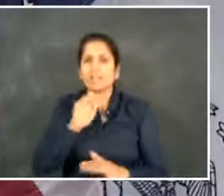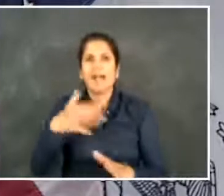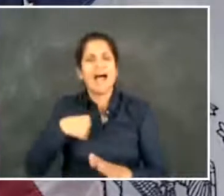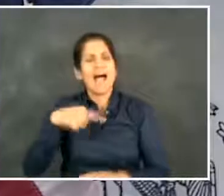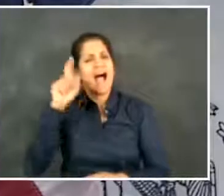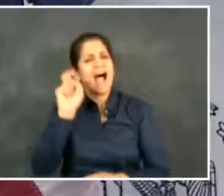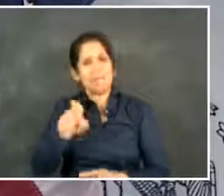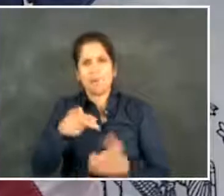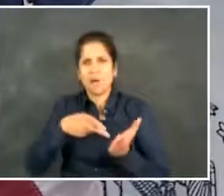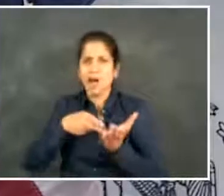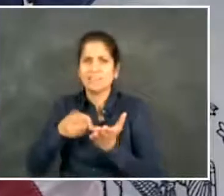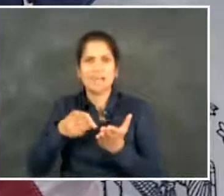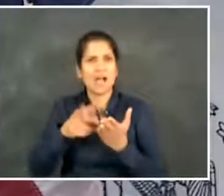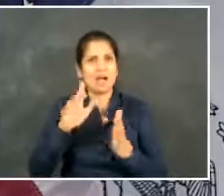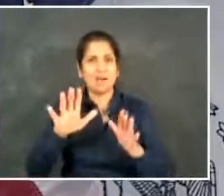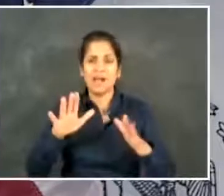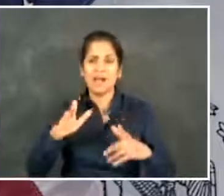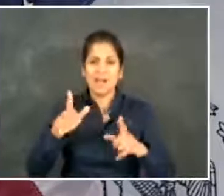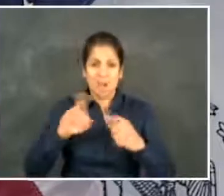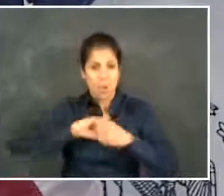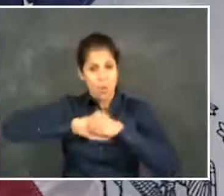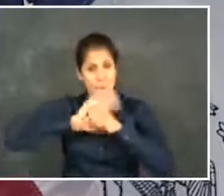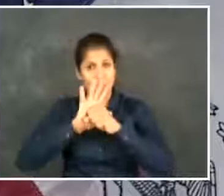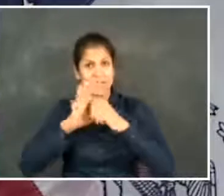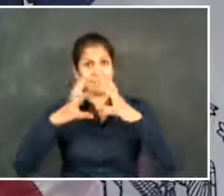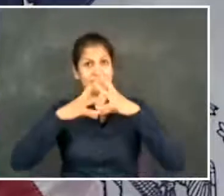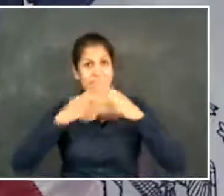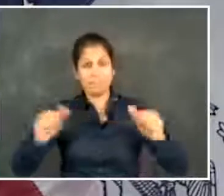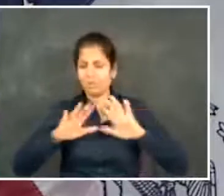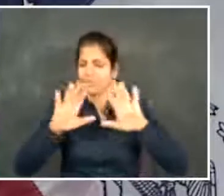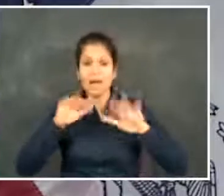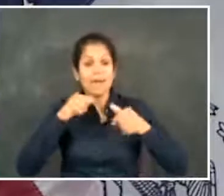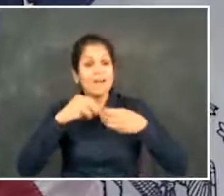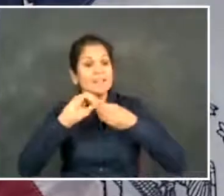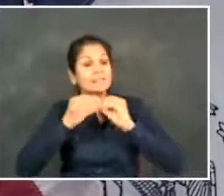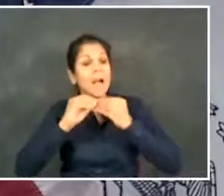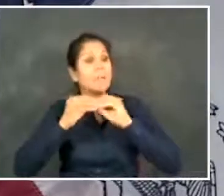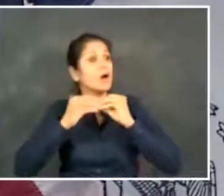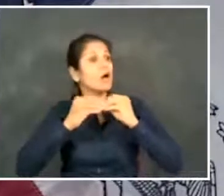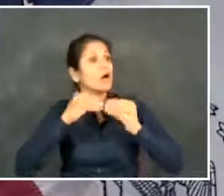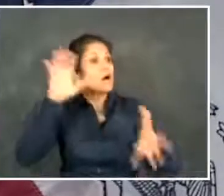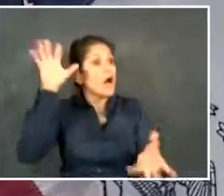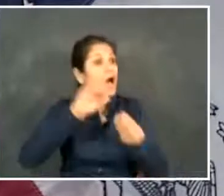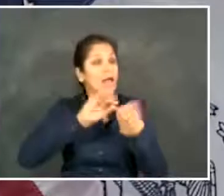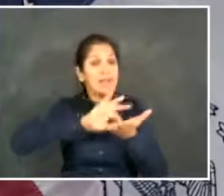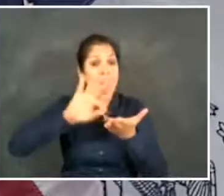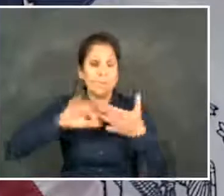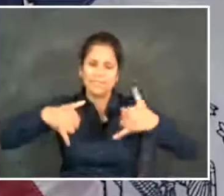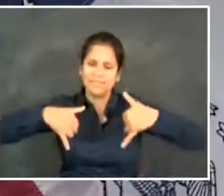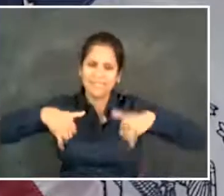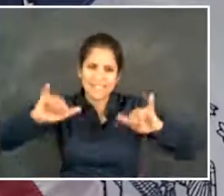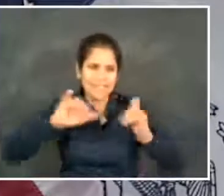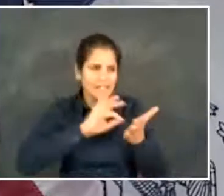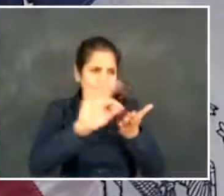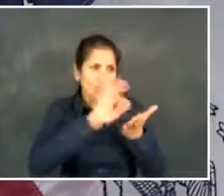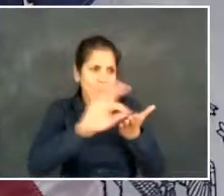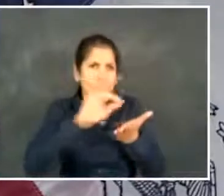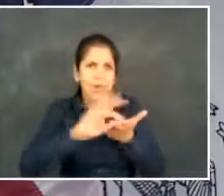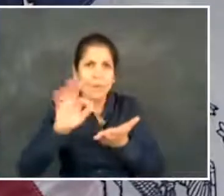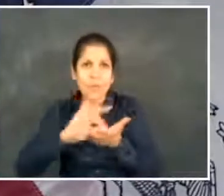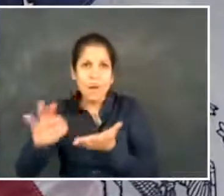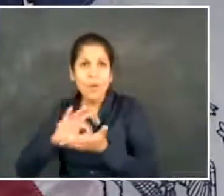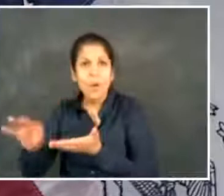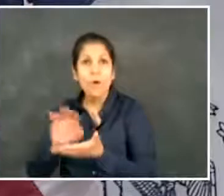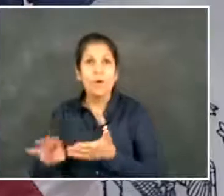Declaring victory prematurely has been proven down through history to be a very dangerous thing. And when anyone, from the president on